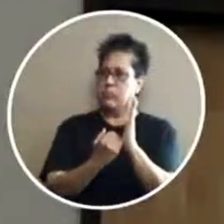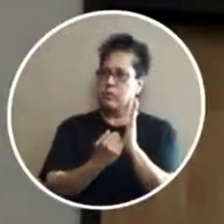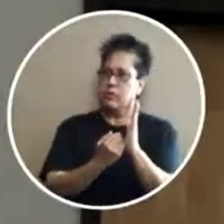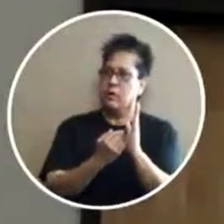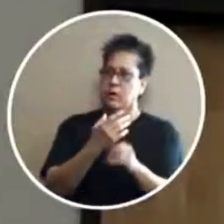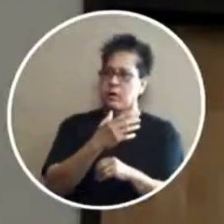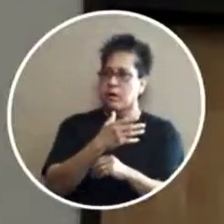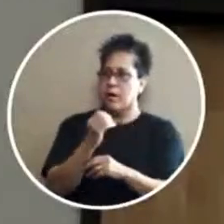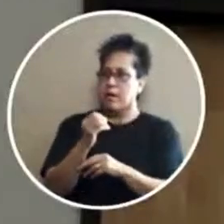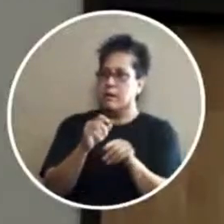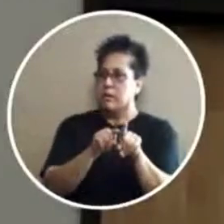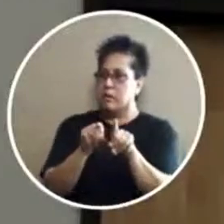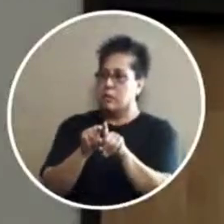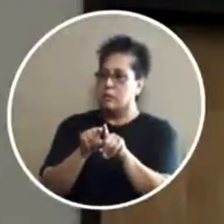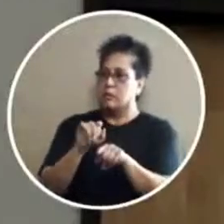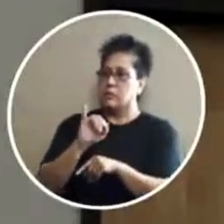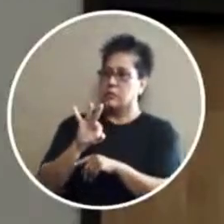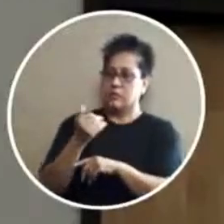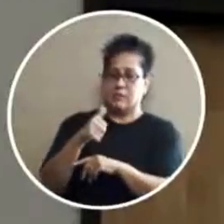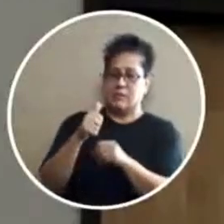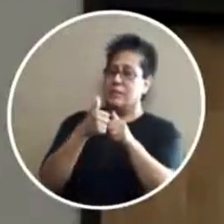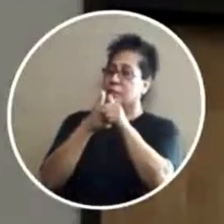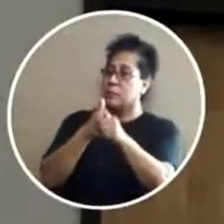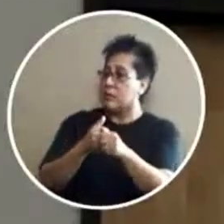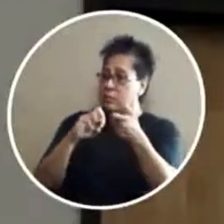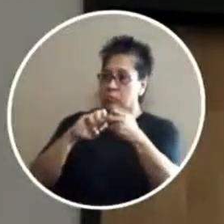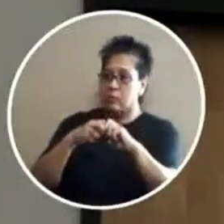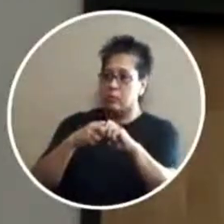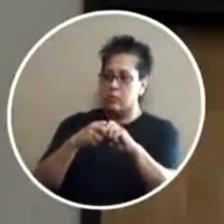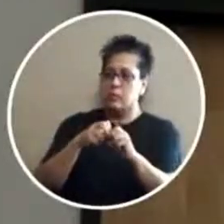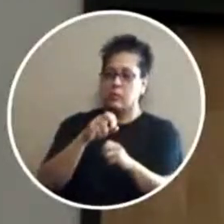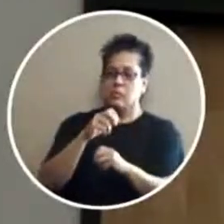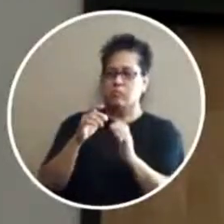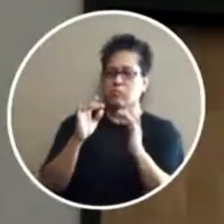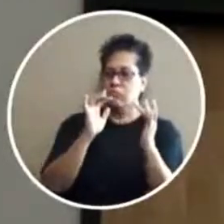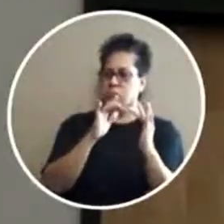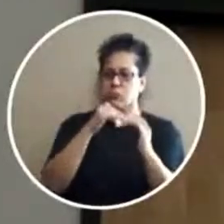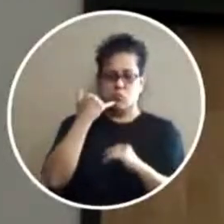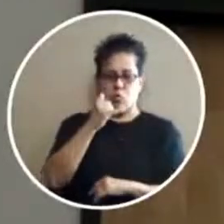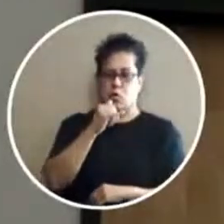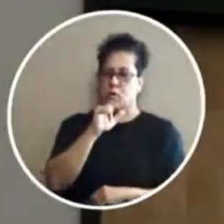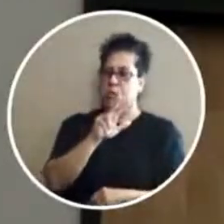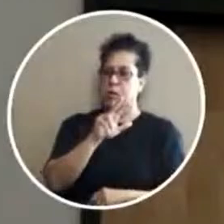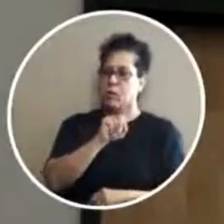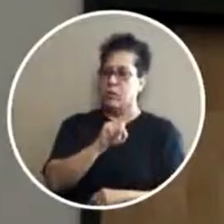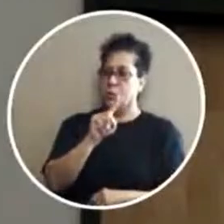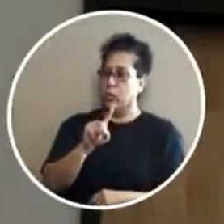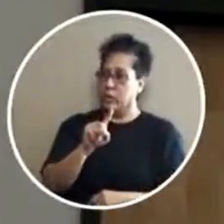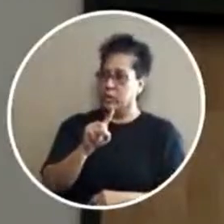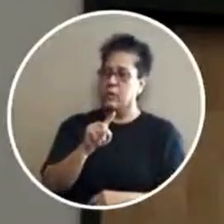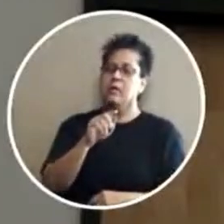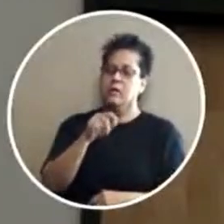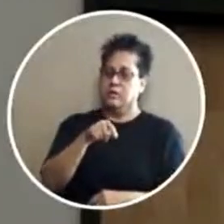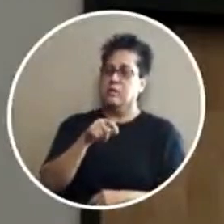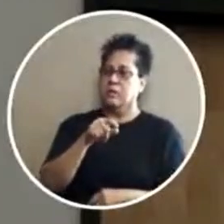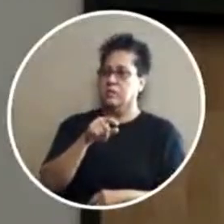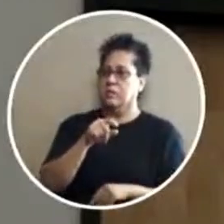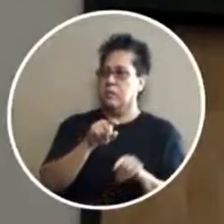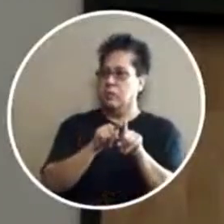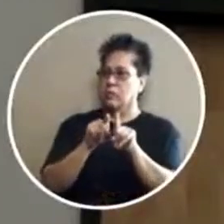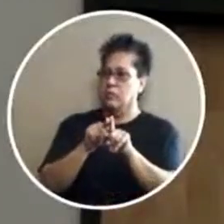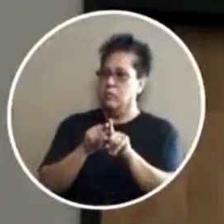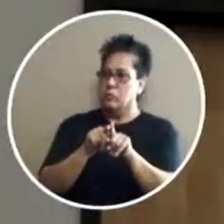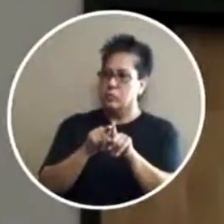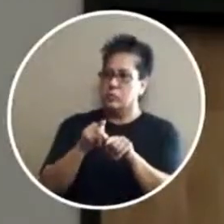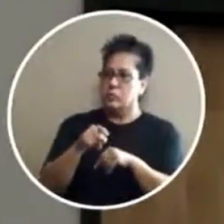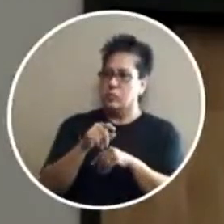Of course, and if there's any compliance issues, you can always contact 311. There's also a non-emergency available on epstrong.org,